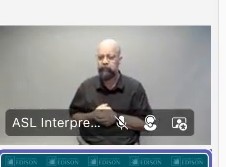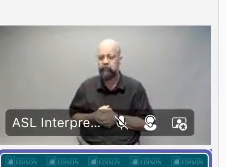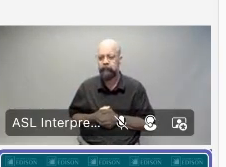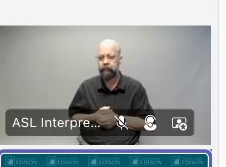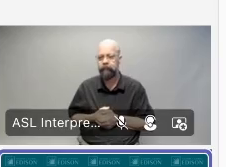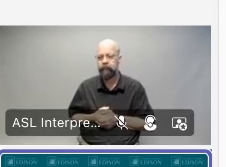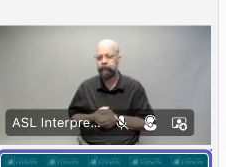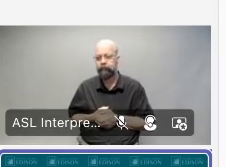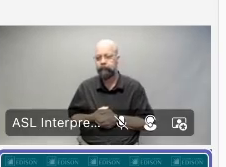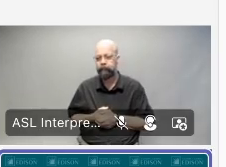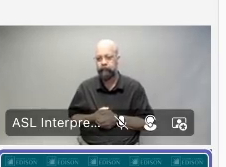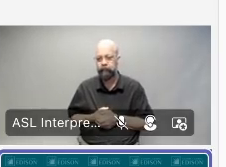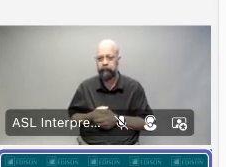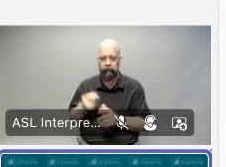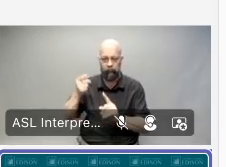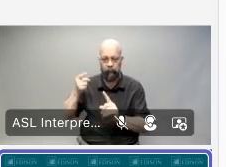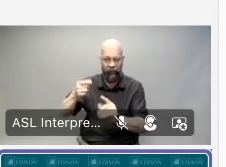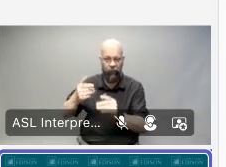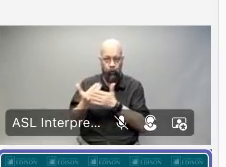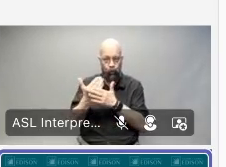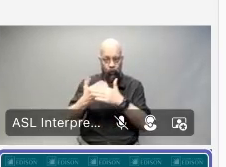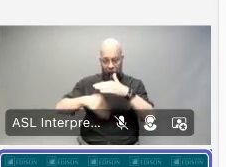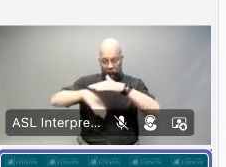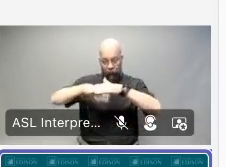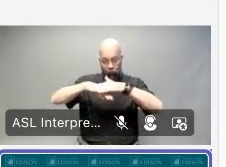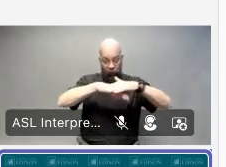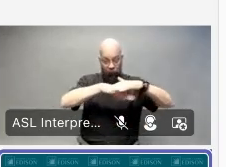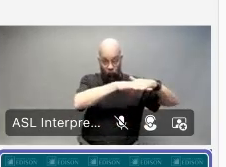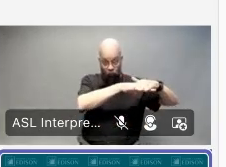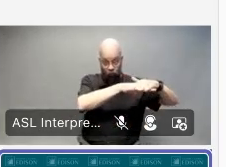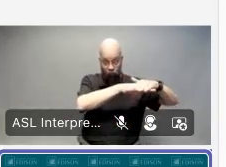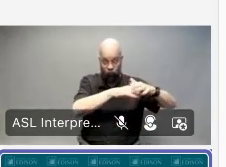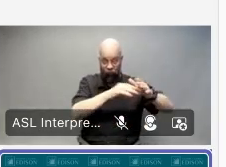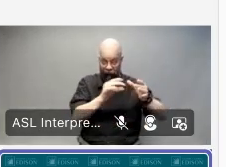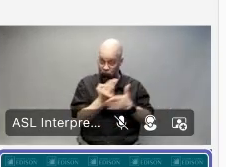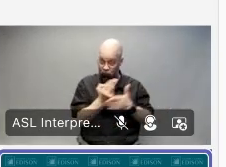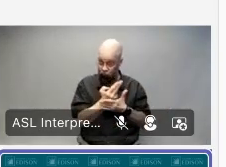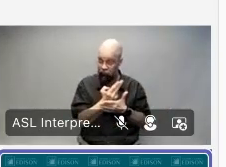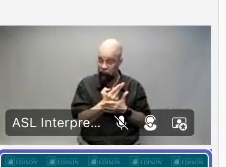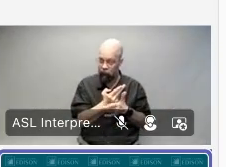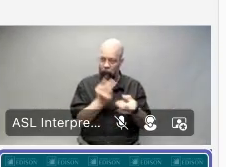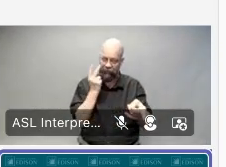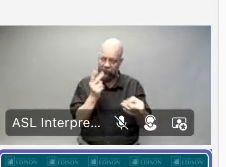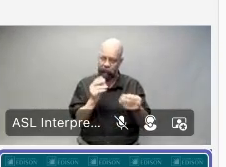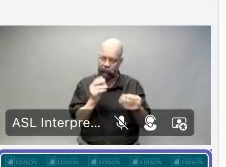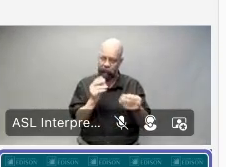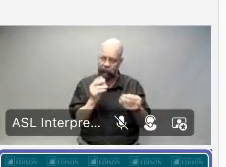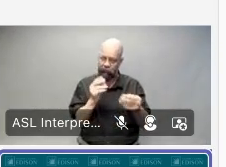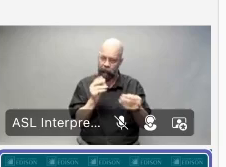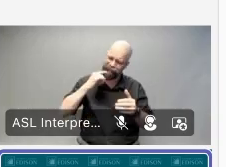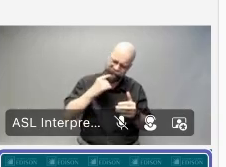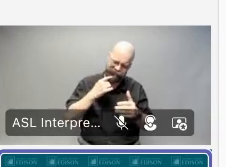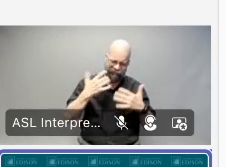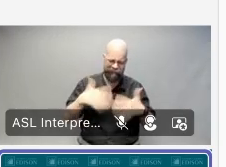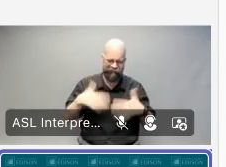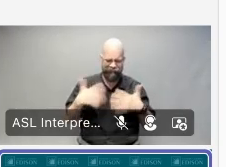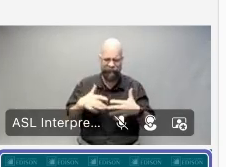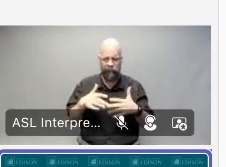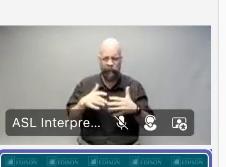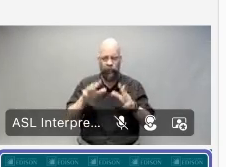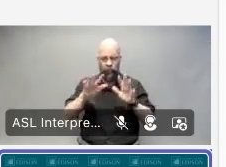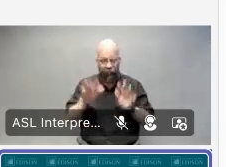main things that is new is the new thresholds that we're using. As we mentioned, we've been seeing more extreme weather conditions in terms of lack